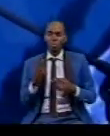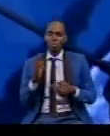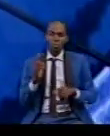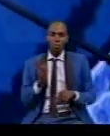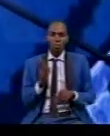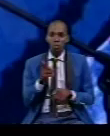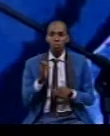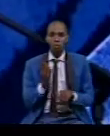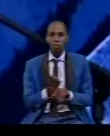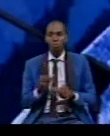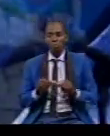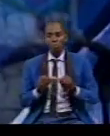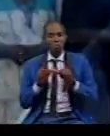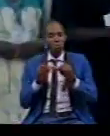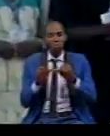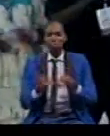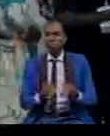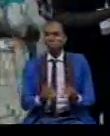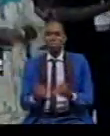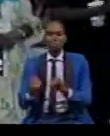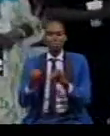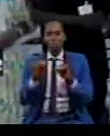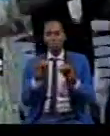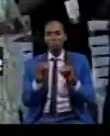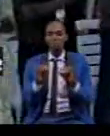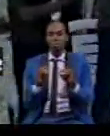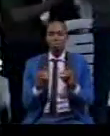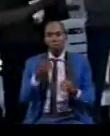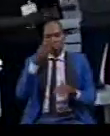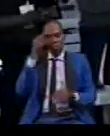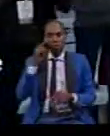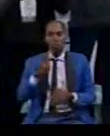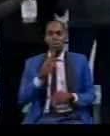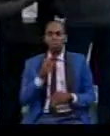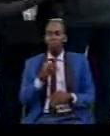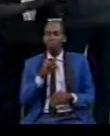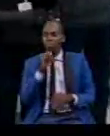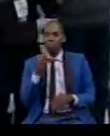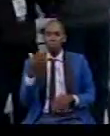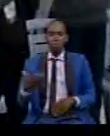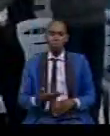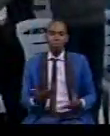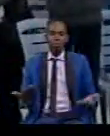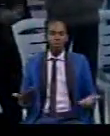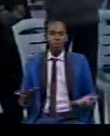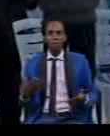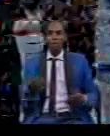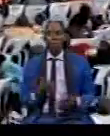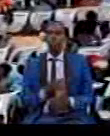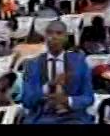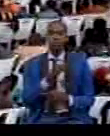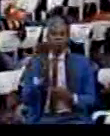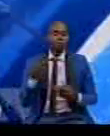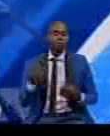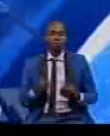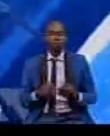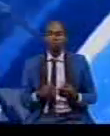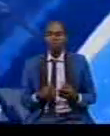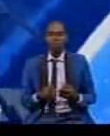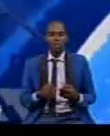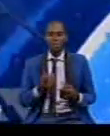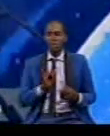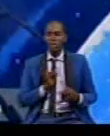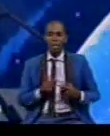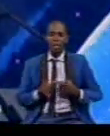not miss it. The Lord will put a testimony in your mouth right there